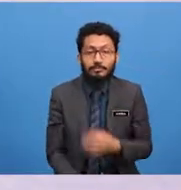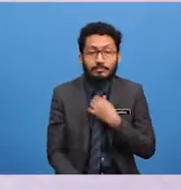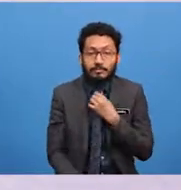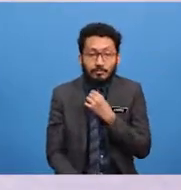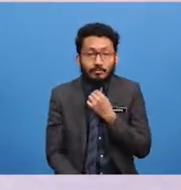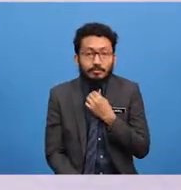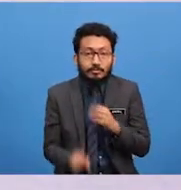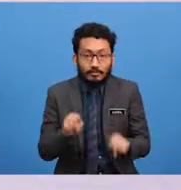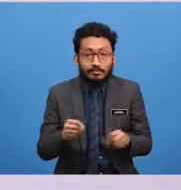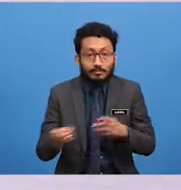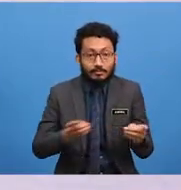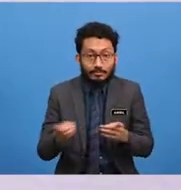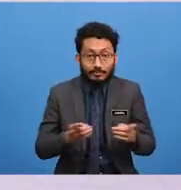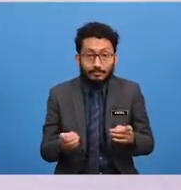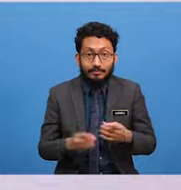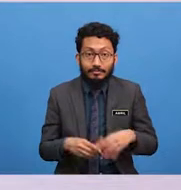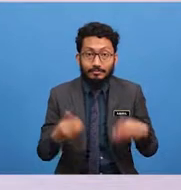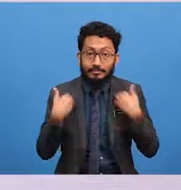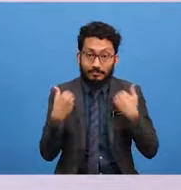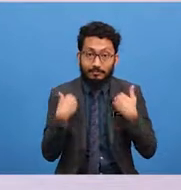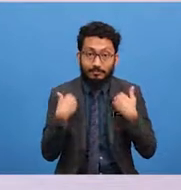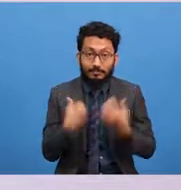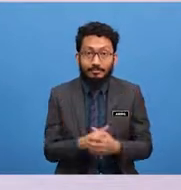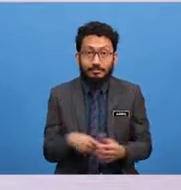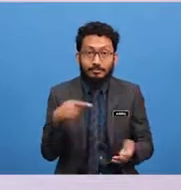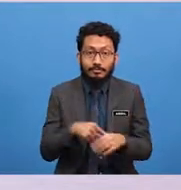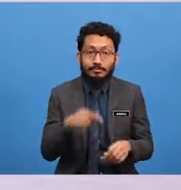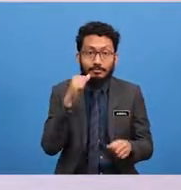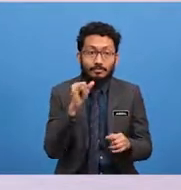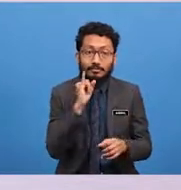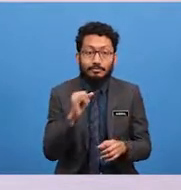Can you describe the clothes that this girl is wearing?